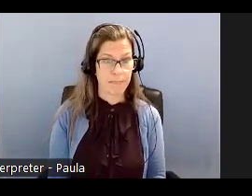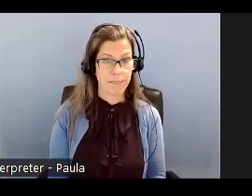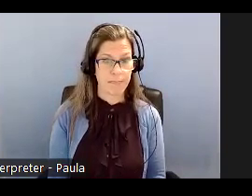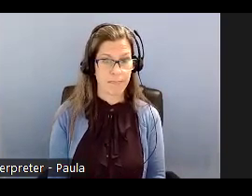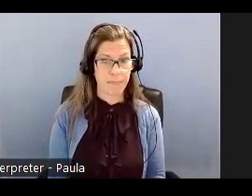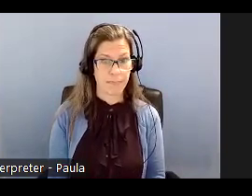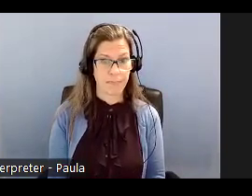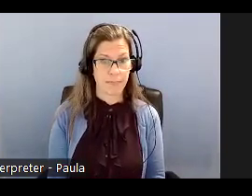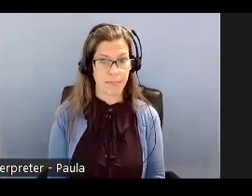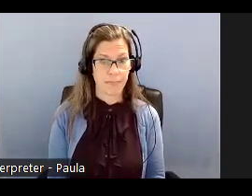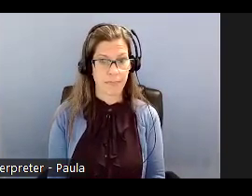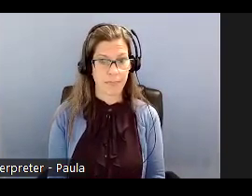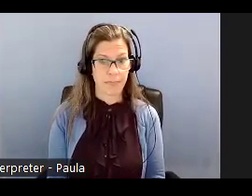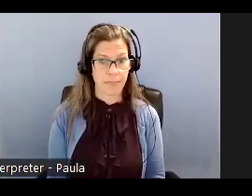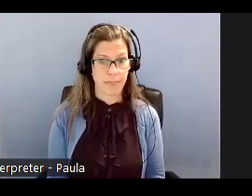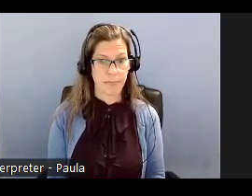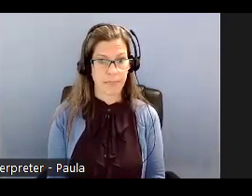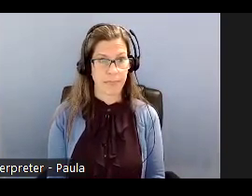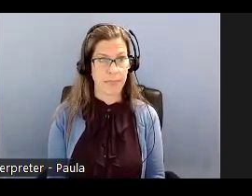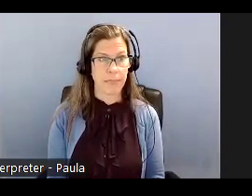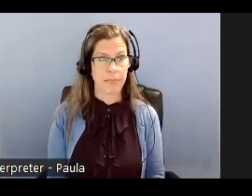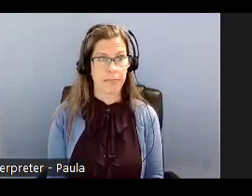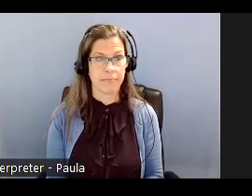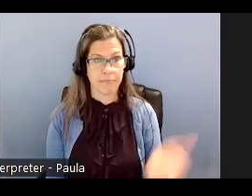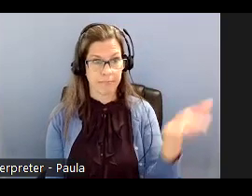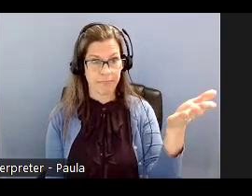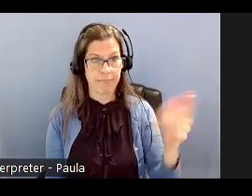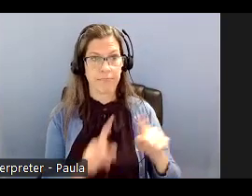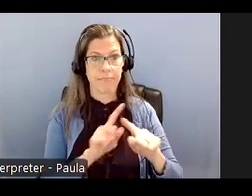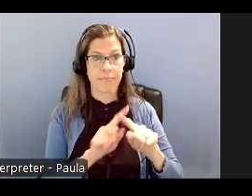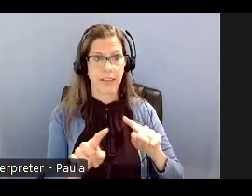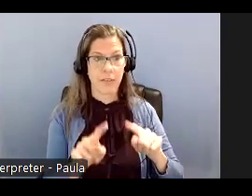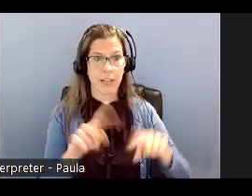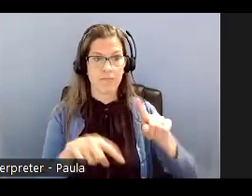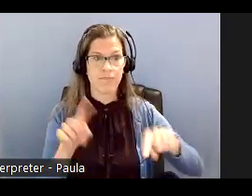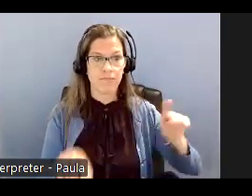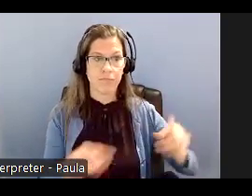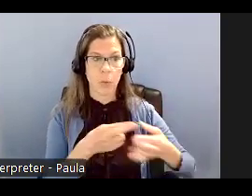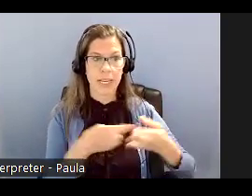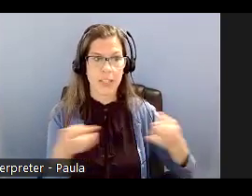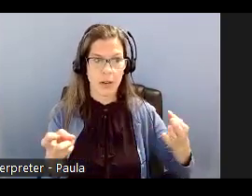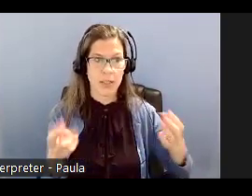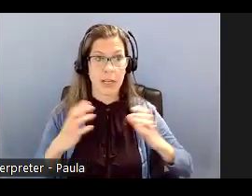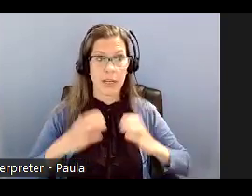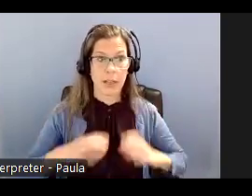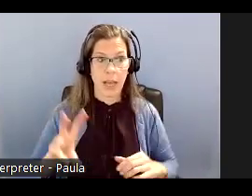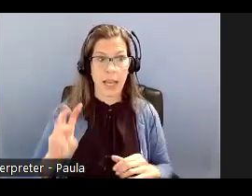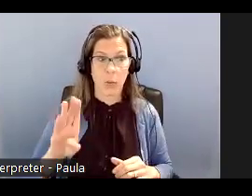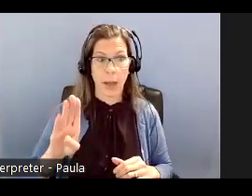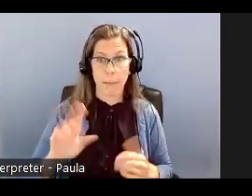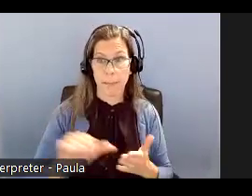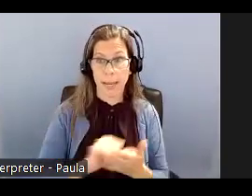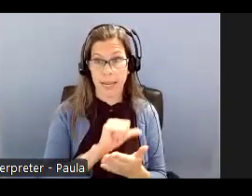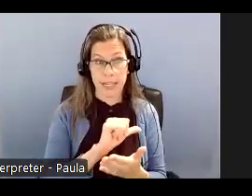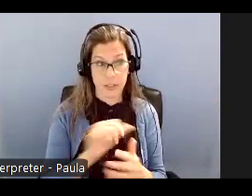And continuation is different resources available. So we have the client webpage.